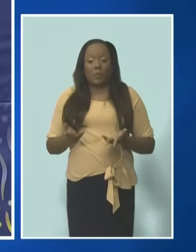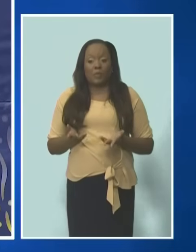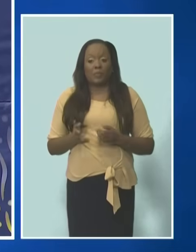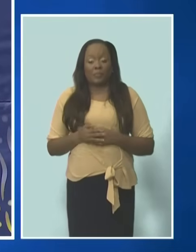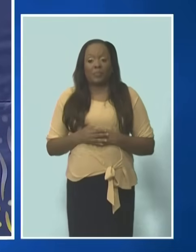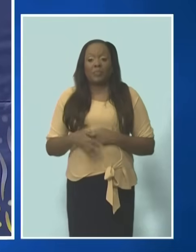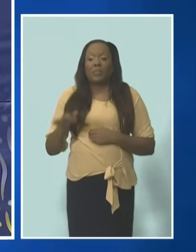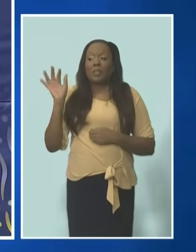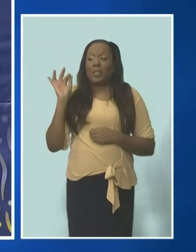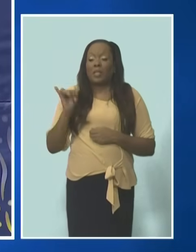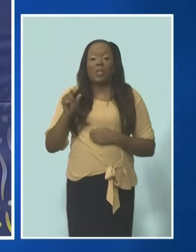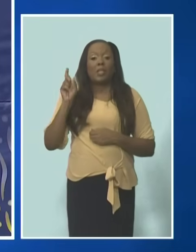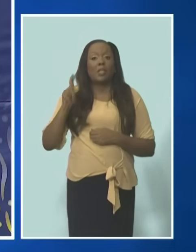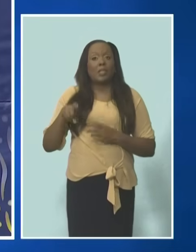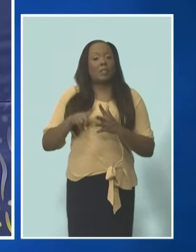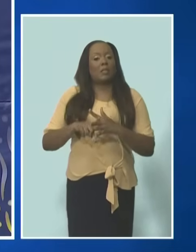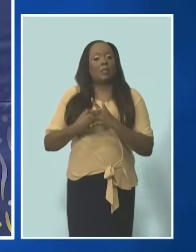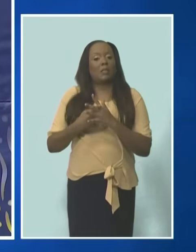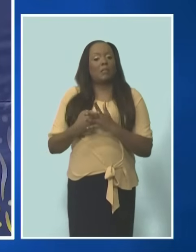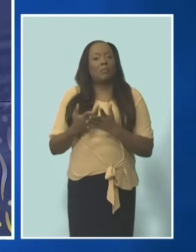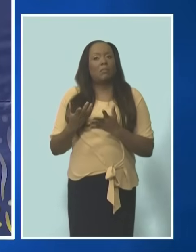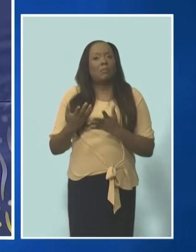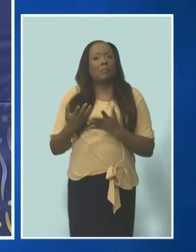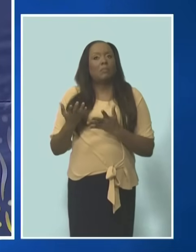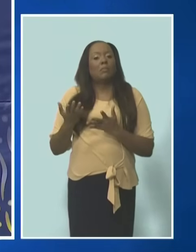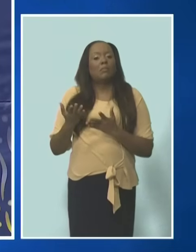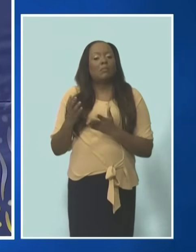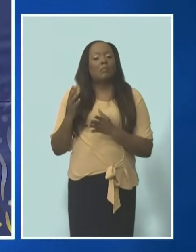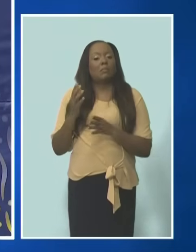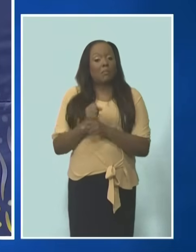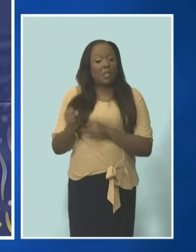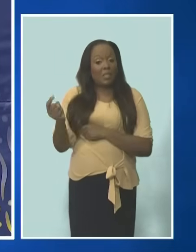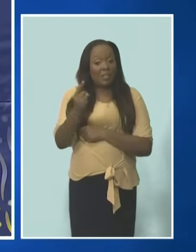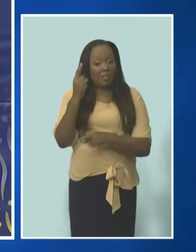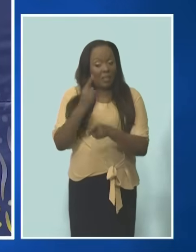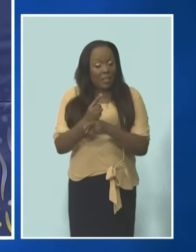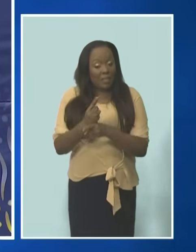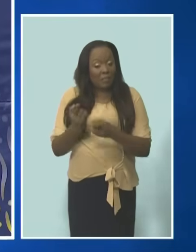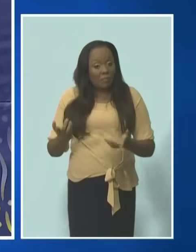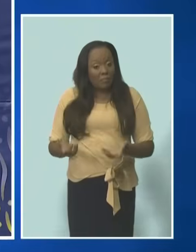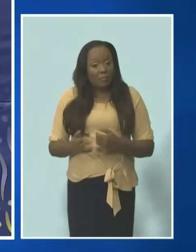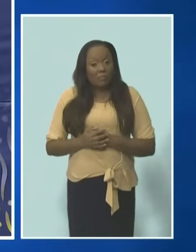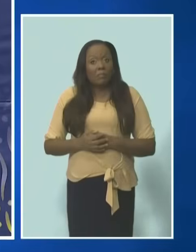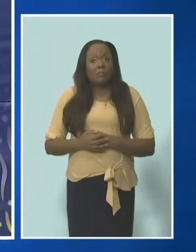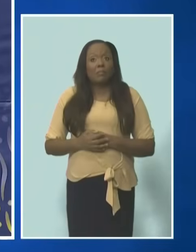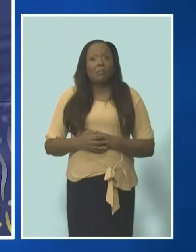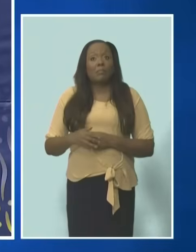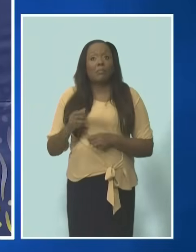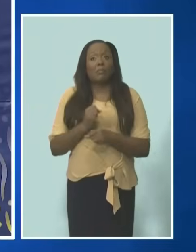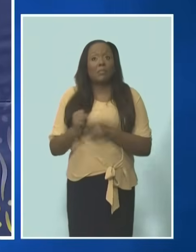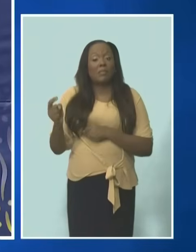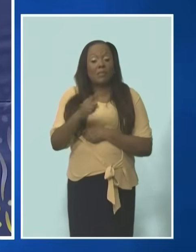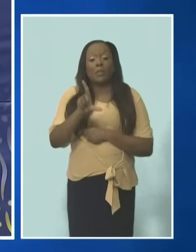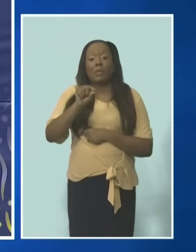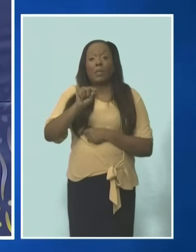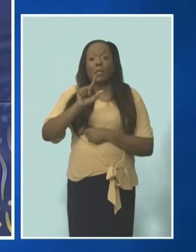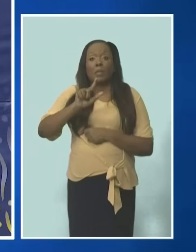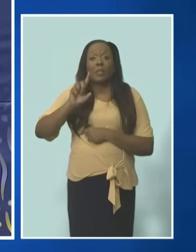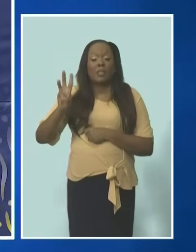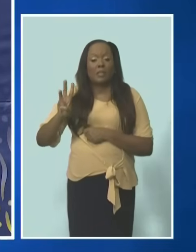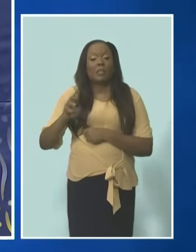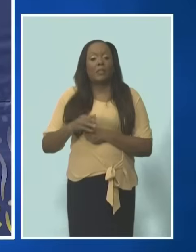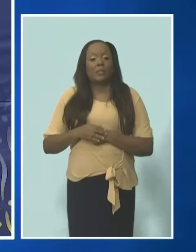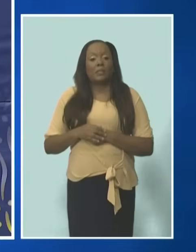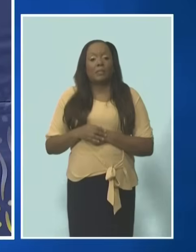should start, I'm told, by you in early first quarter of next year, first quarter of 2026. And